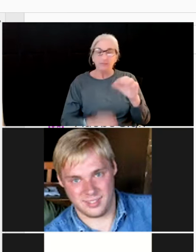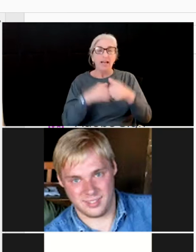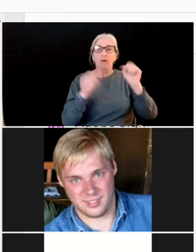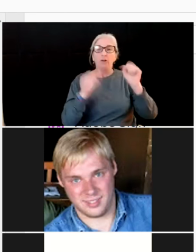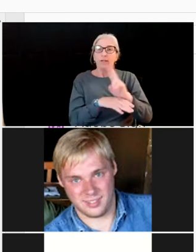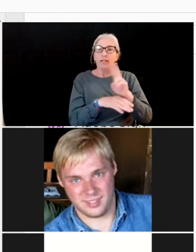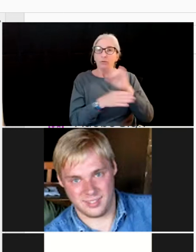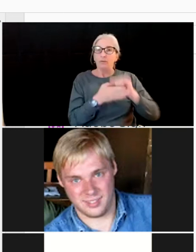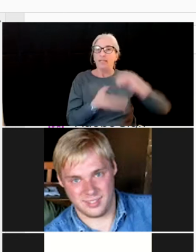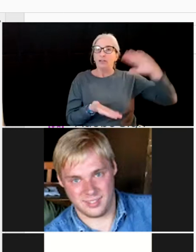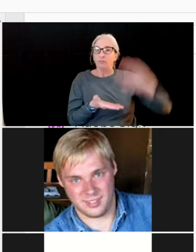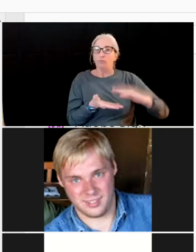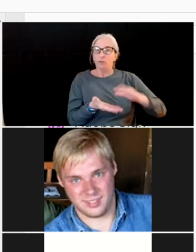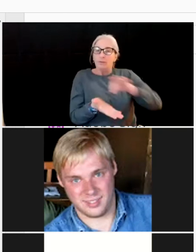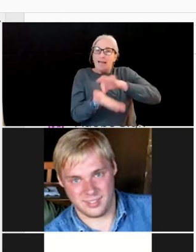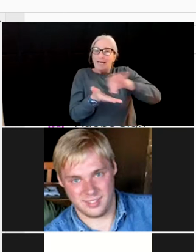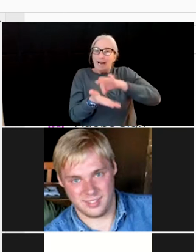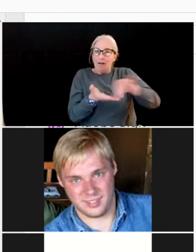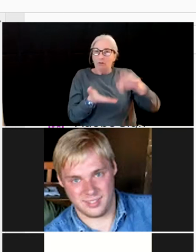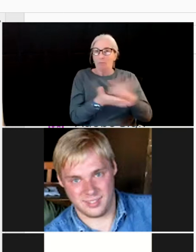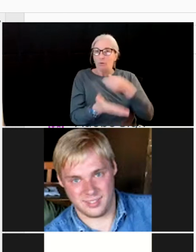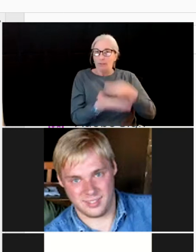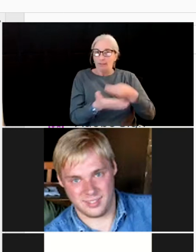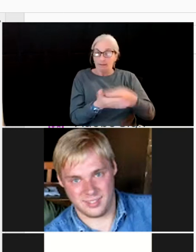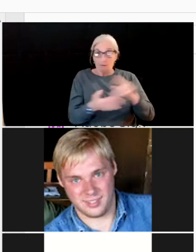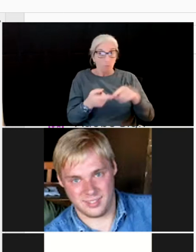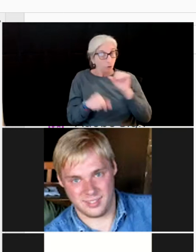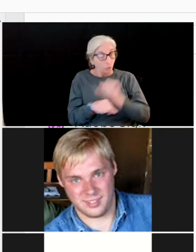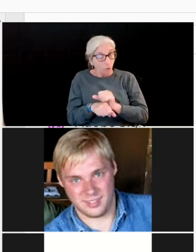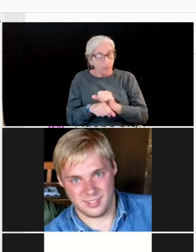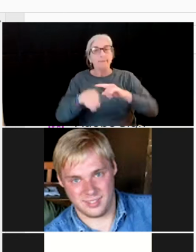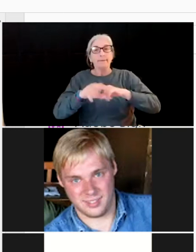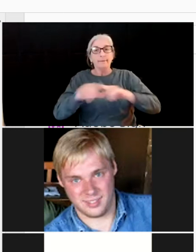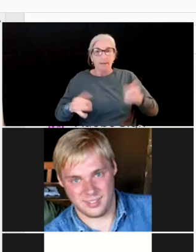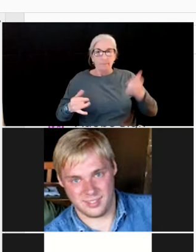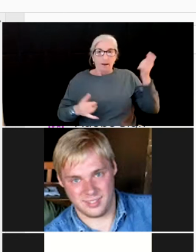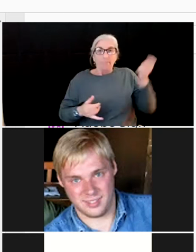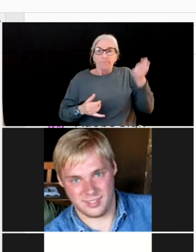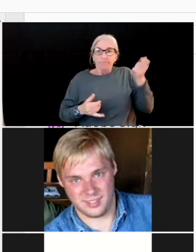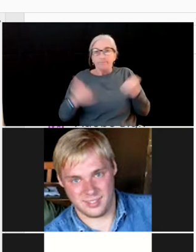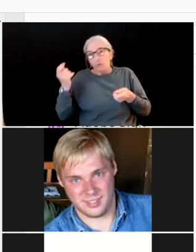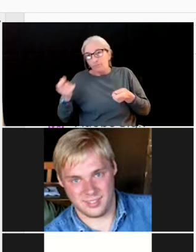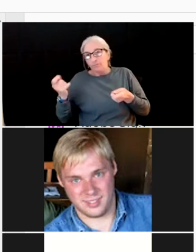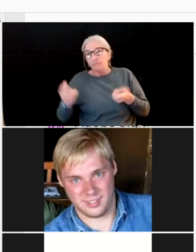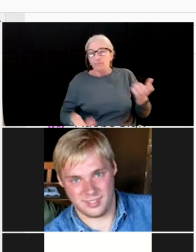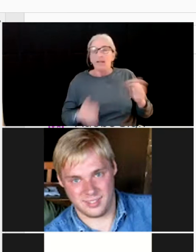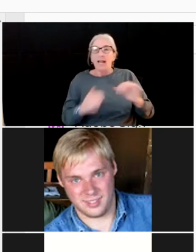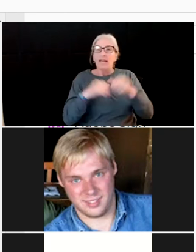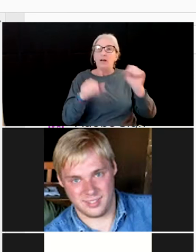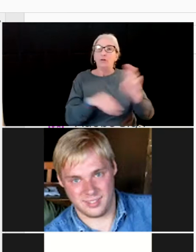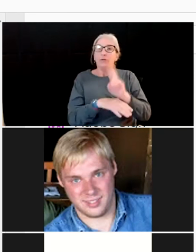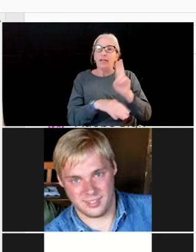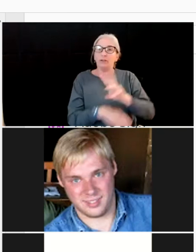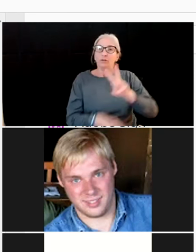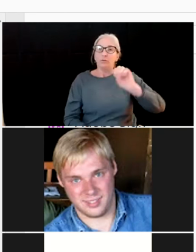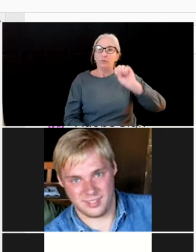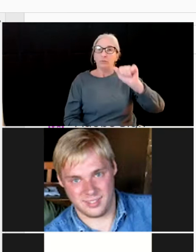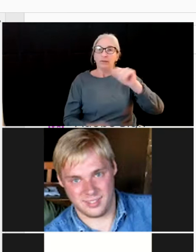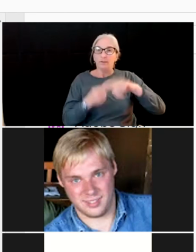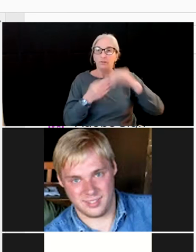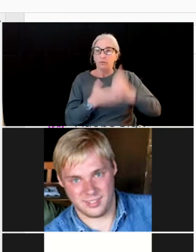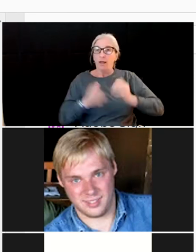when a client is working and on benefits, and how you can use WISAs to help the client access some of these